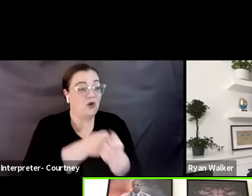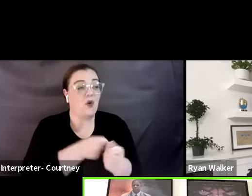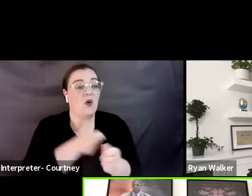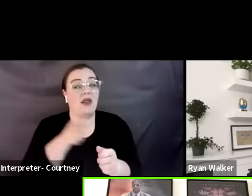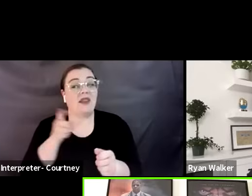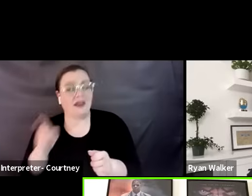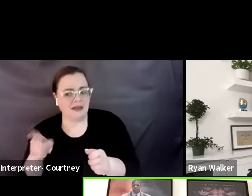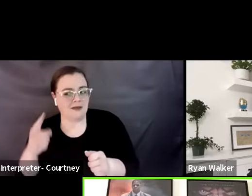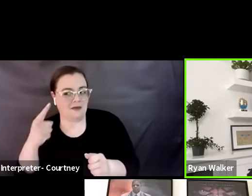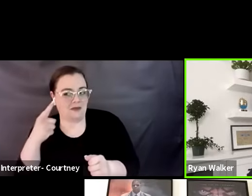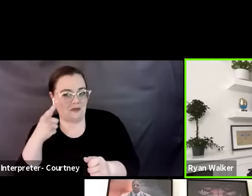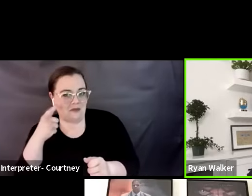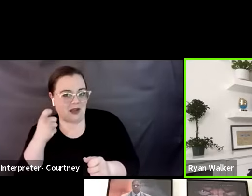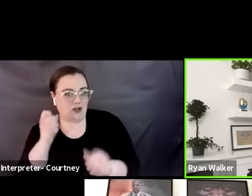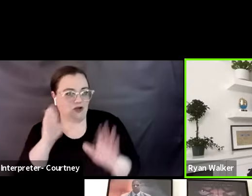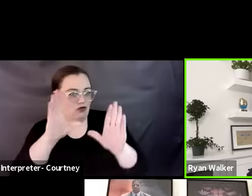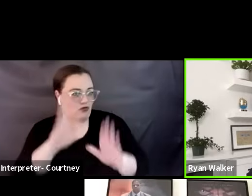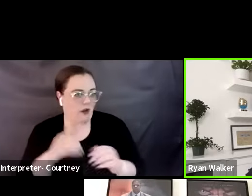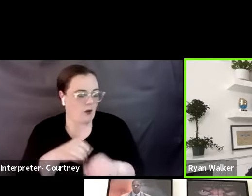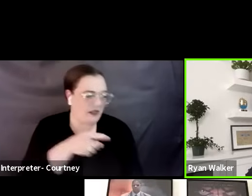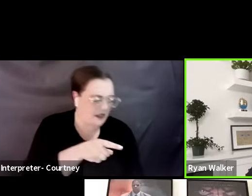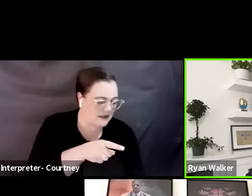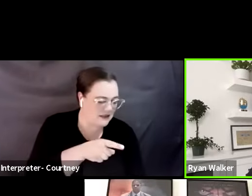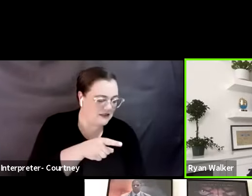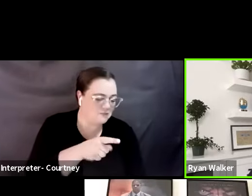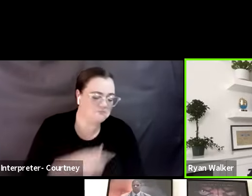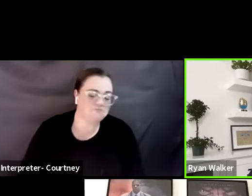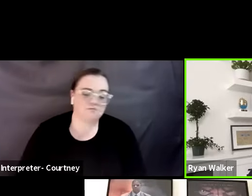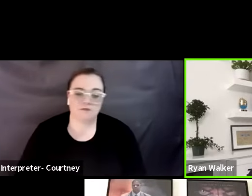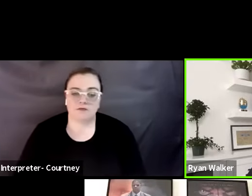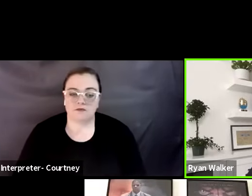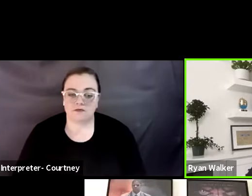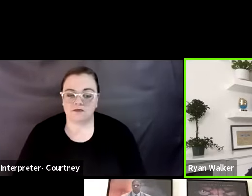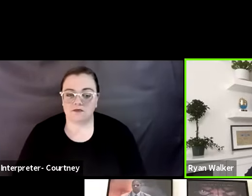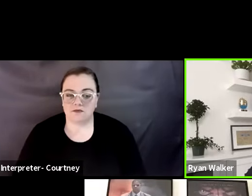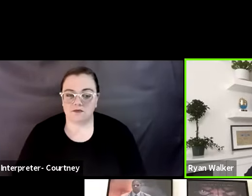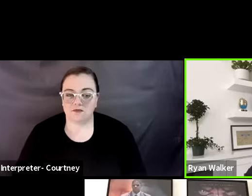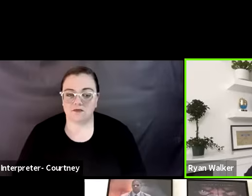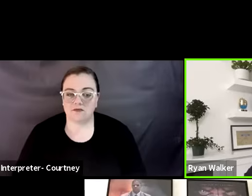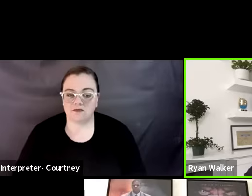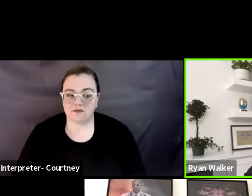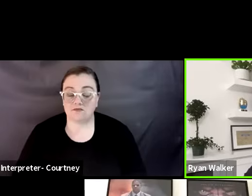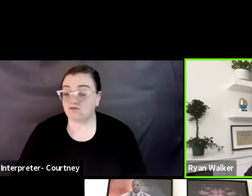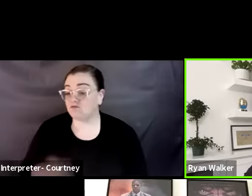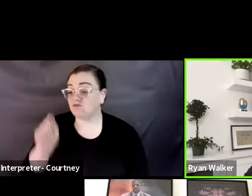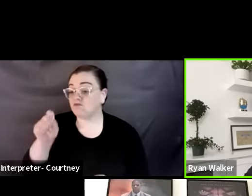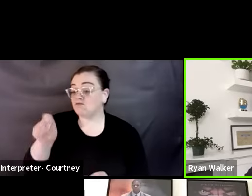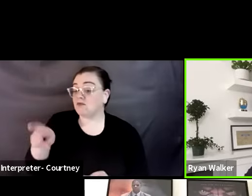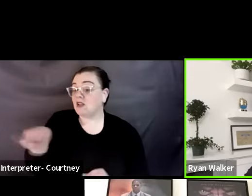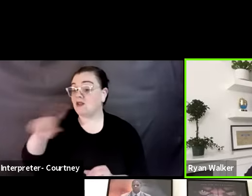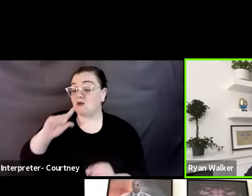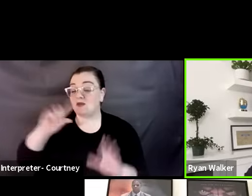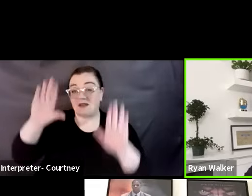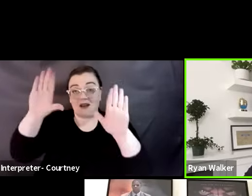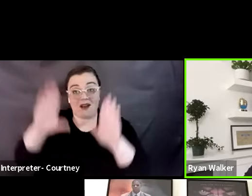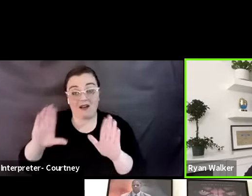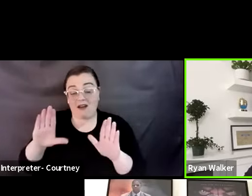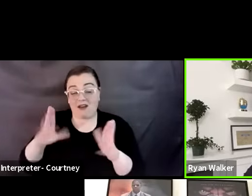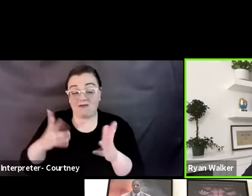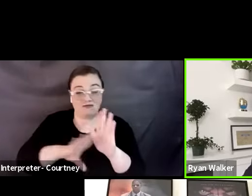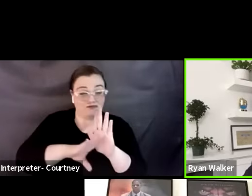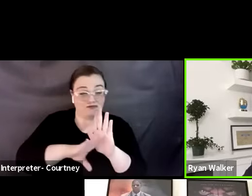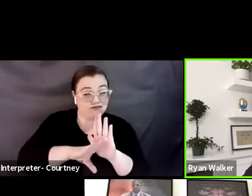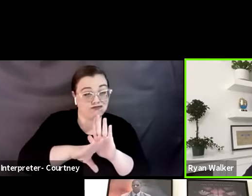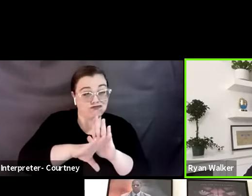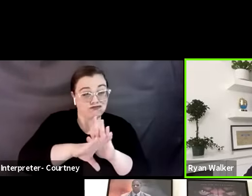in that. Yeah, absolutely. And with that, you have these rising talents that are multifaceted, multi-hyphenate, and